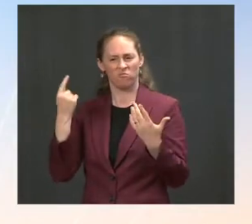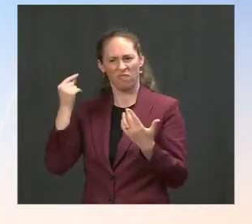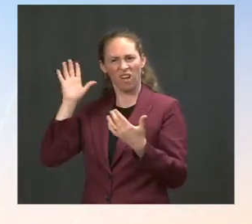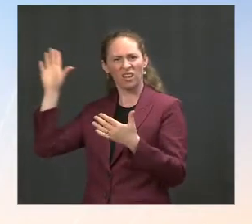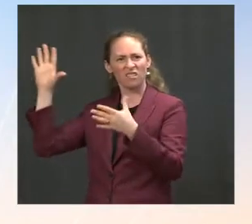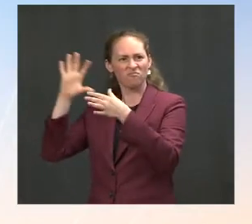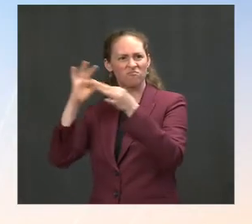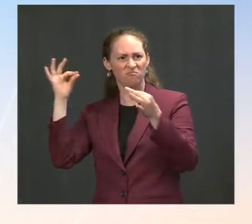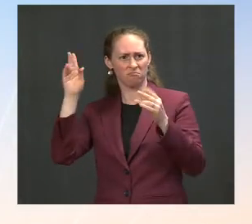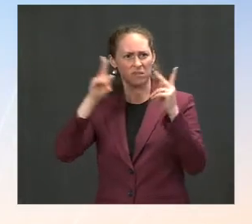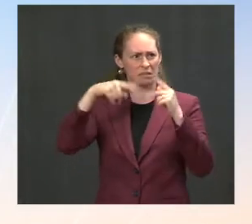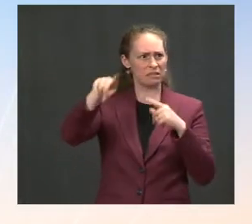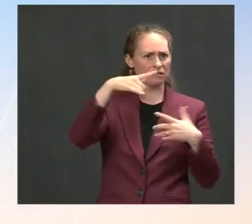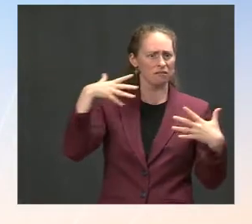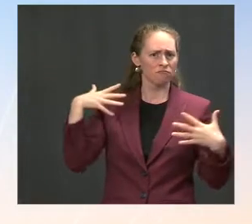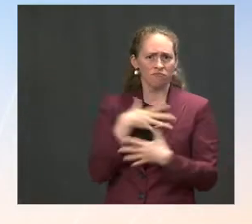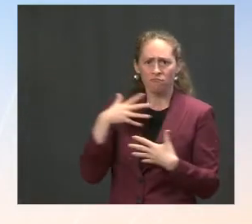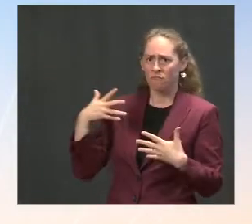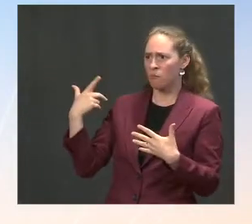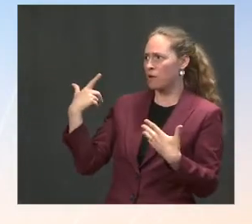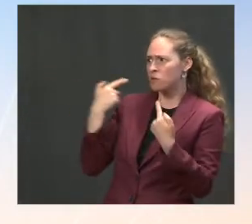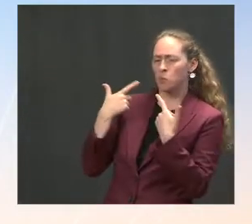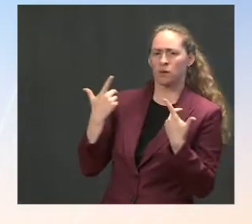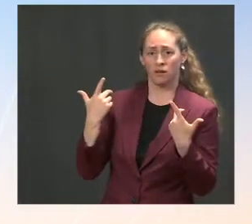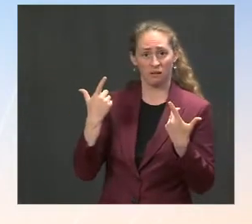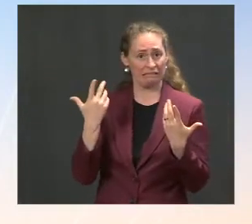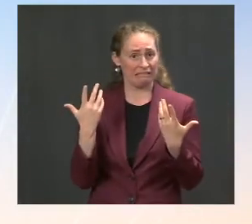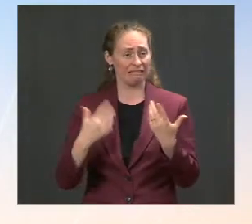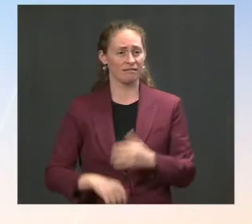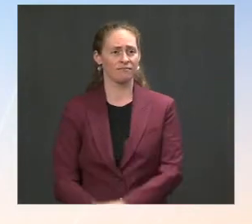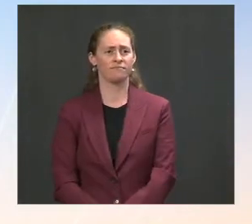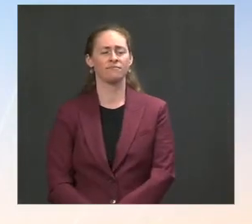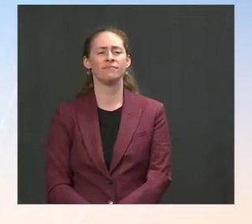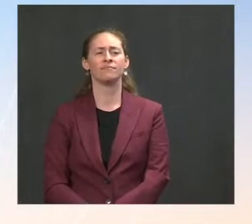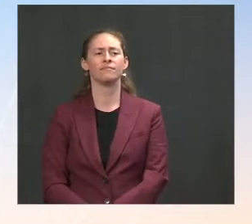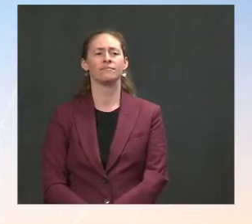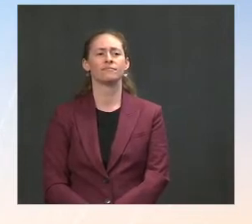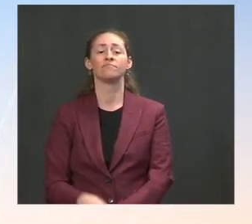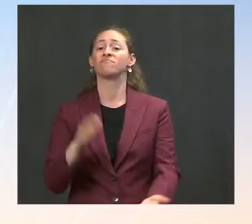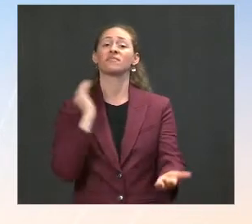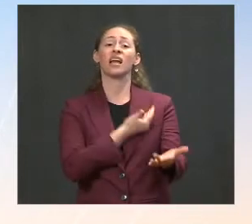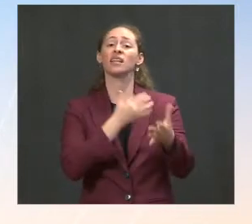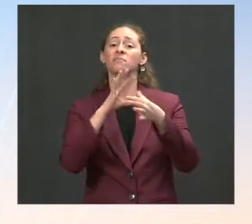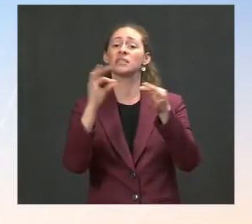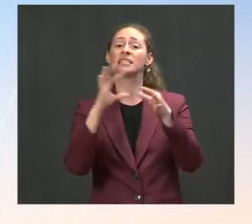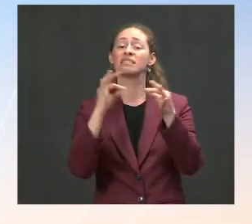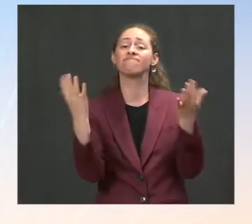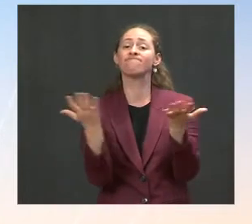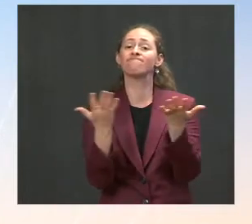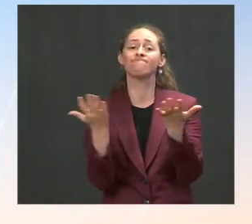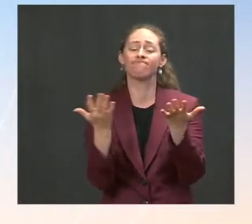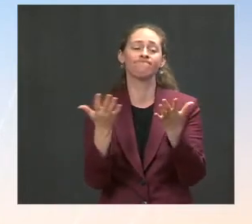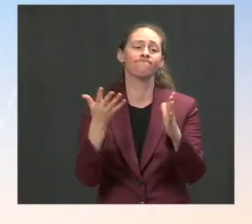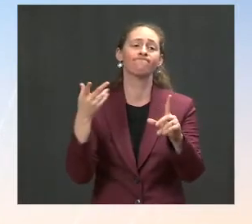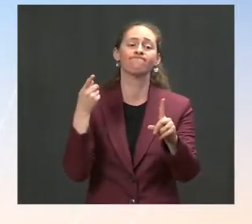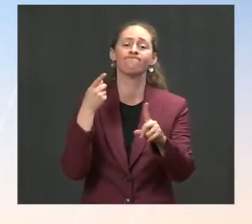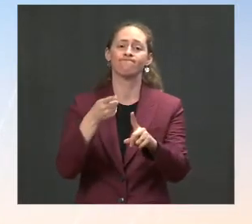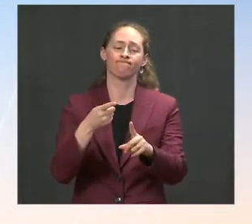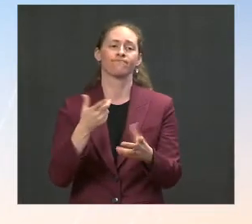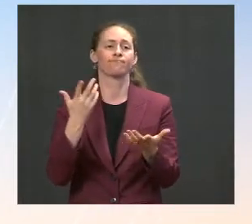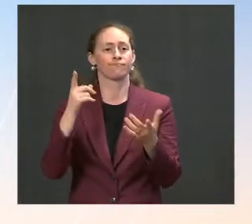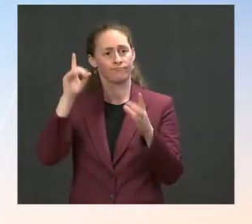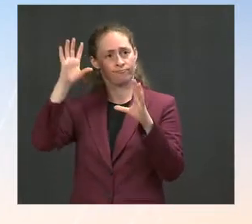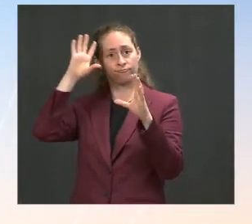getting caught in the crossfire? Well, their message is that the cornerstone of the president's comprehensive plan to reduce